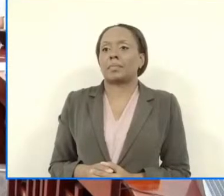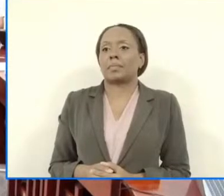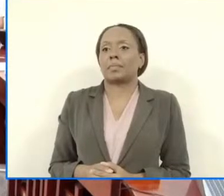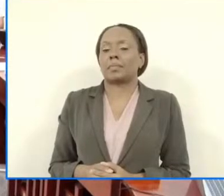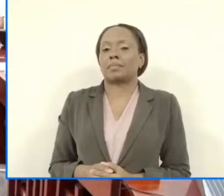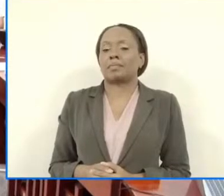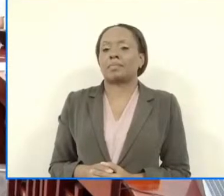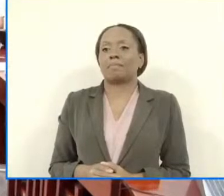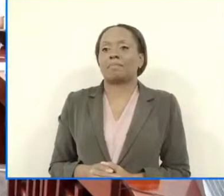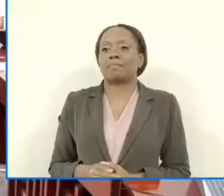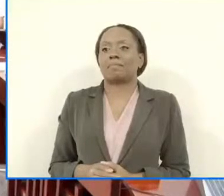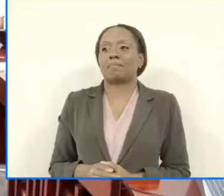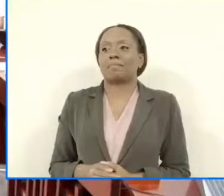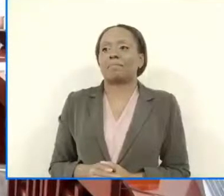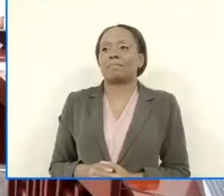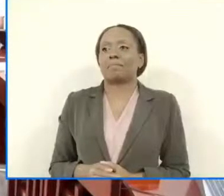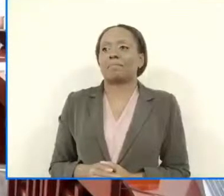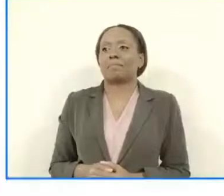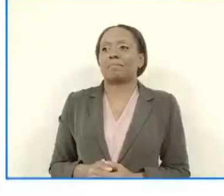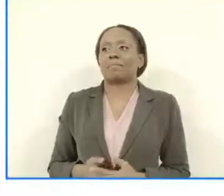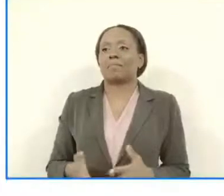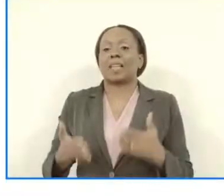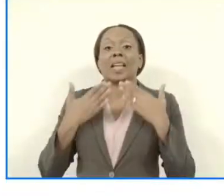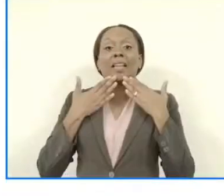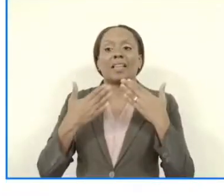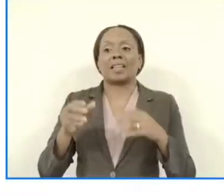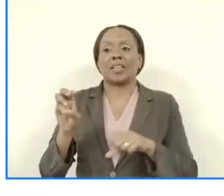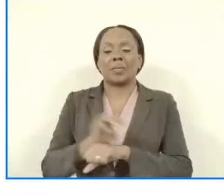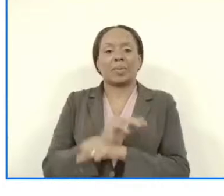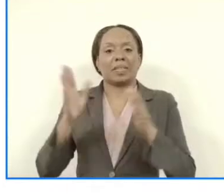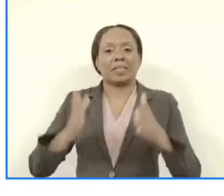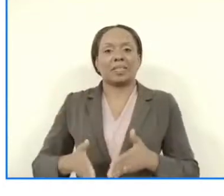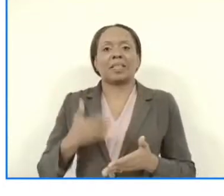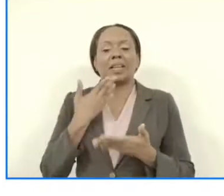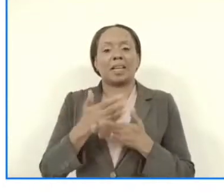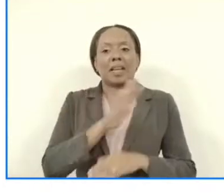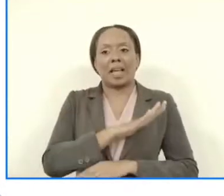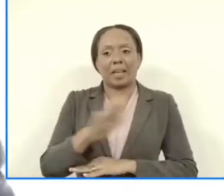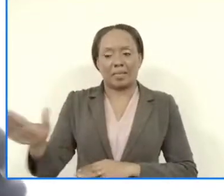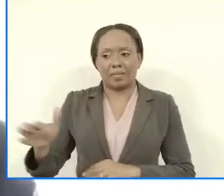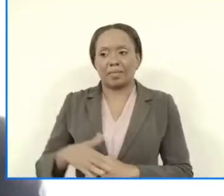Thank you, Minister. Good afternoon, everyone. For the Barbados Water Authority,